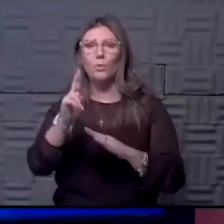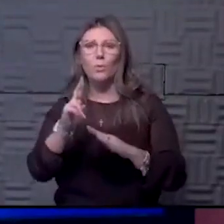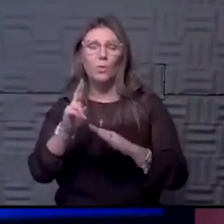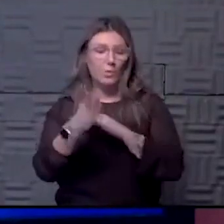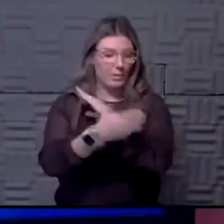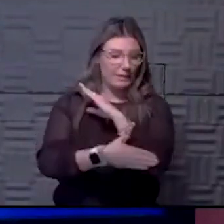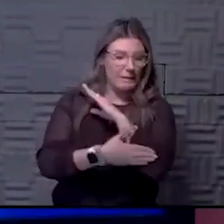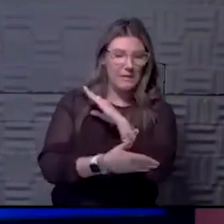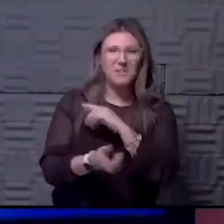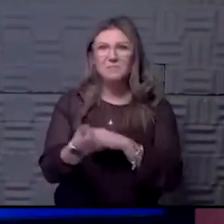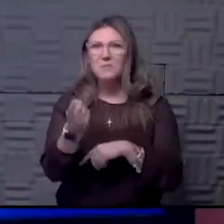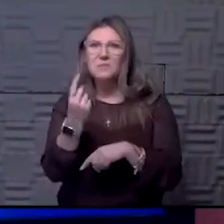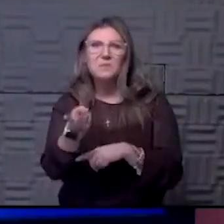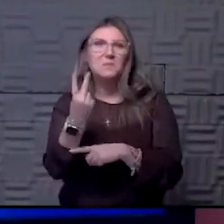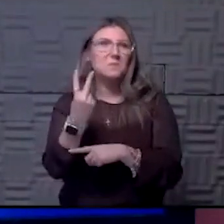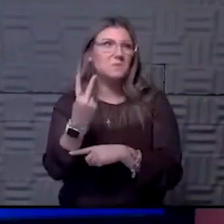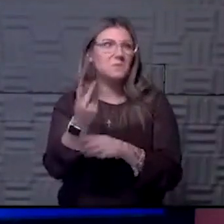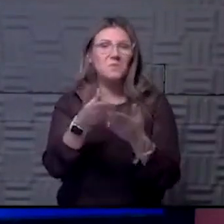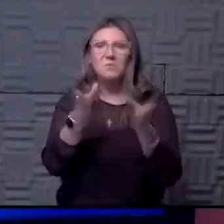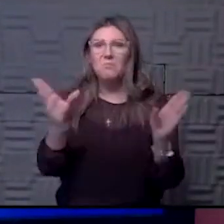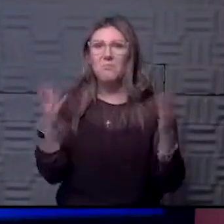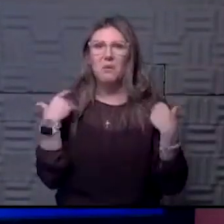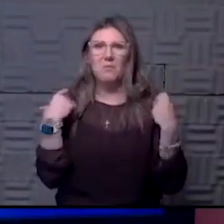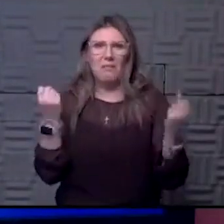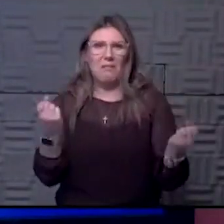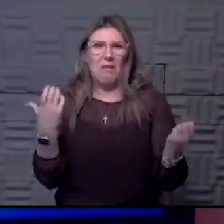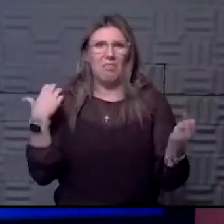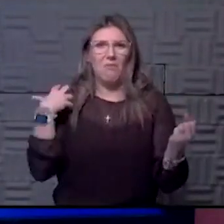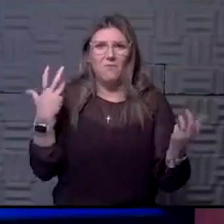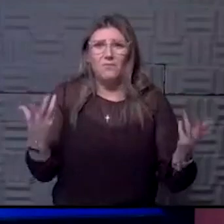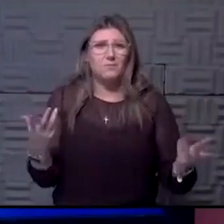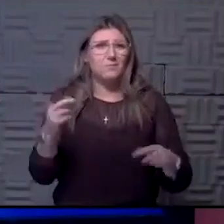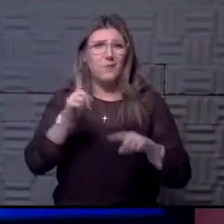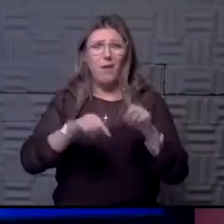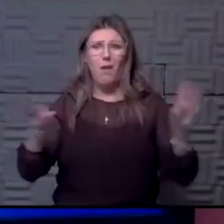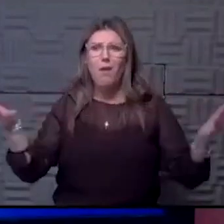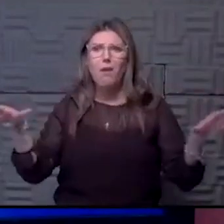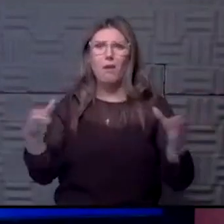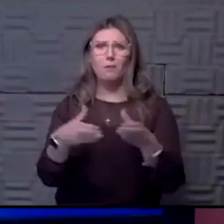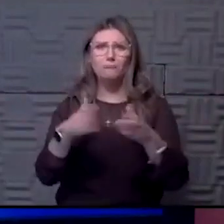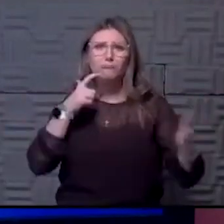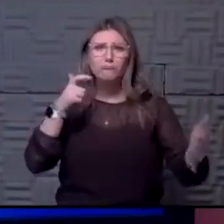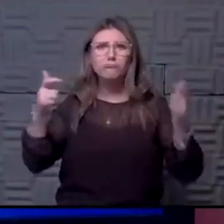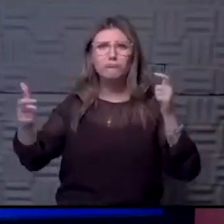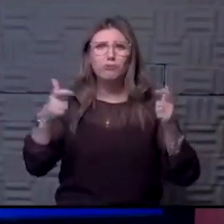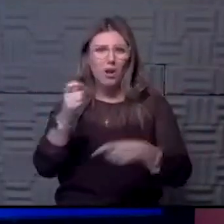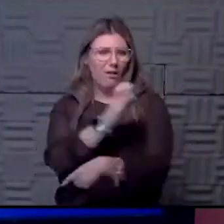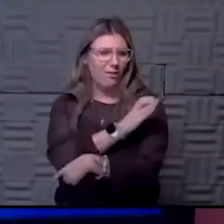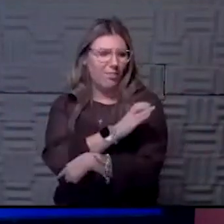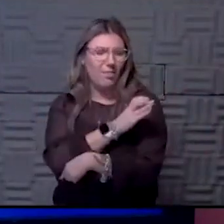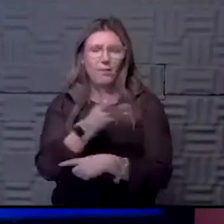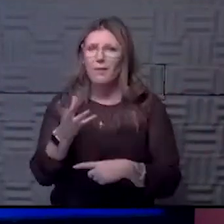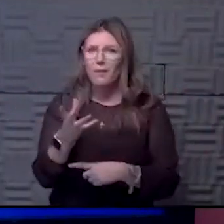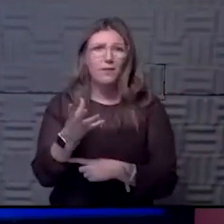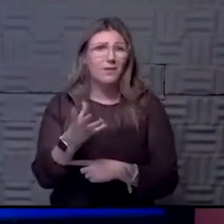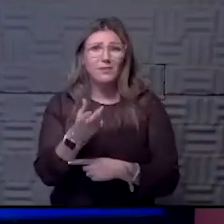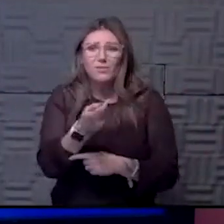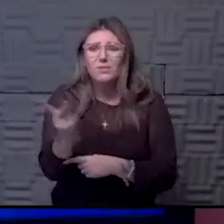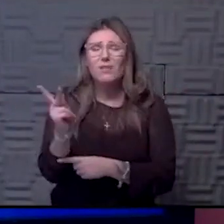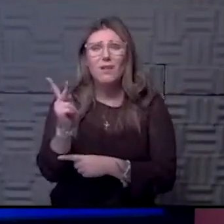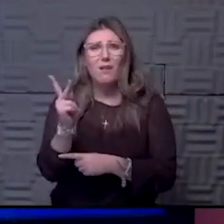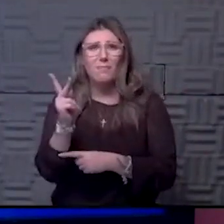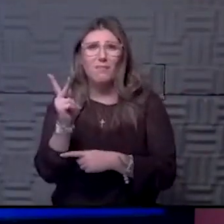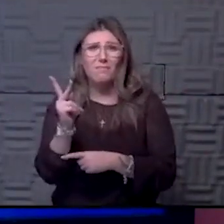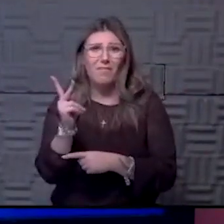there may be one or two public health officers. They're not going to be able to put together a mass vaccination clinic for that area. And in some county, the population may be